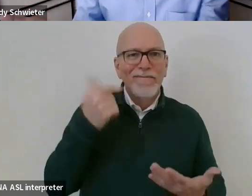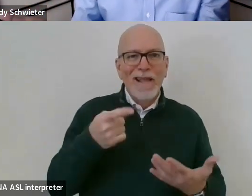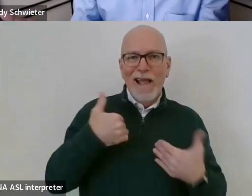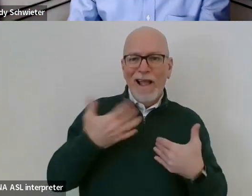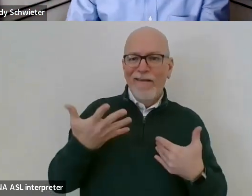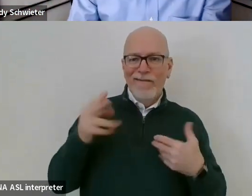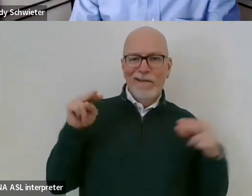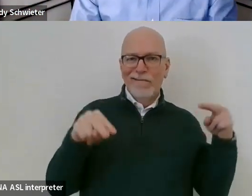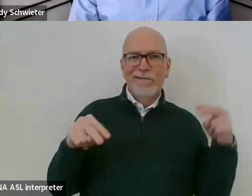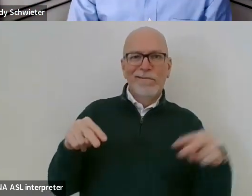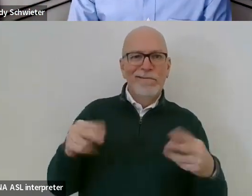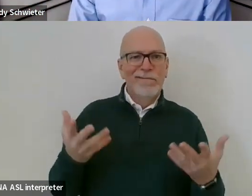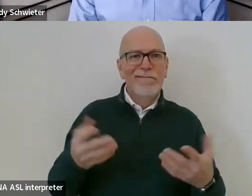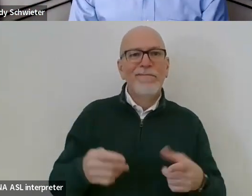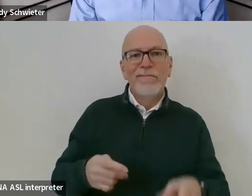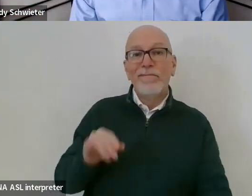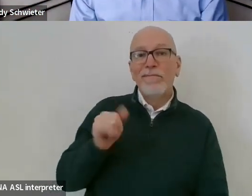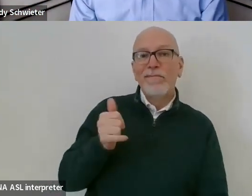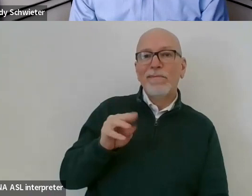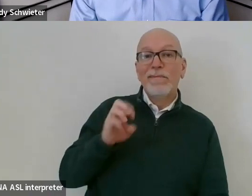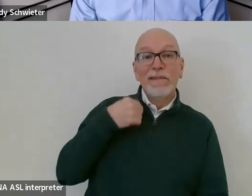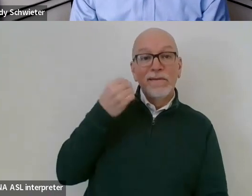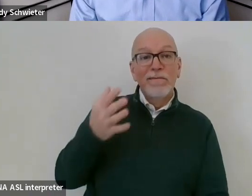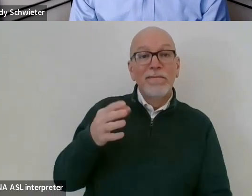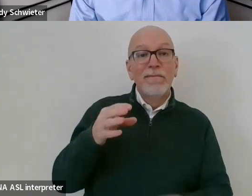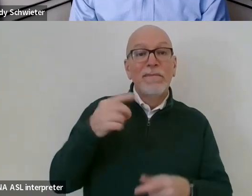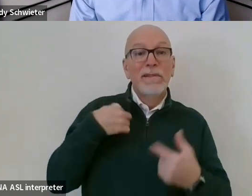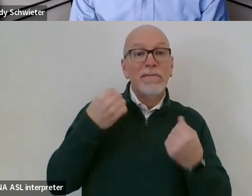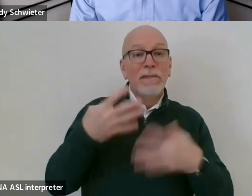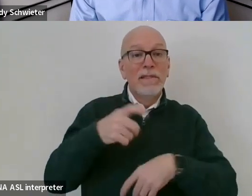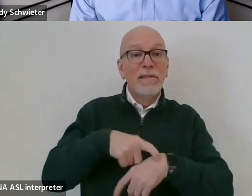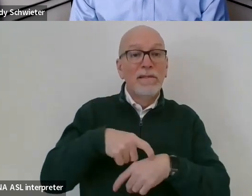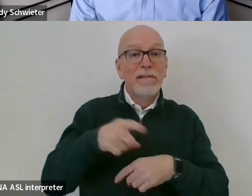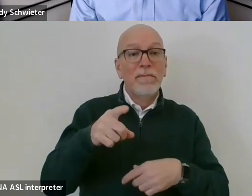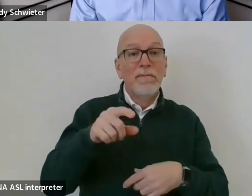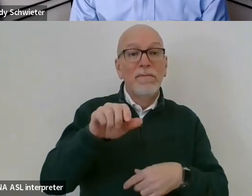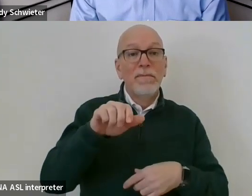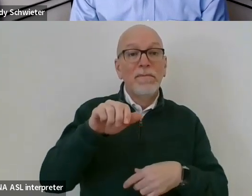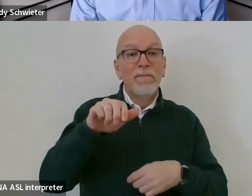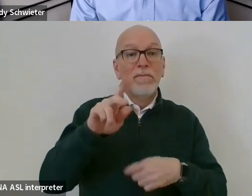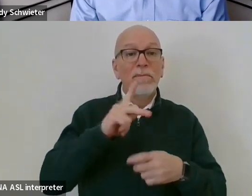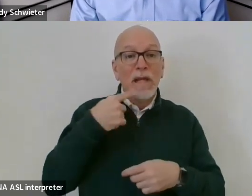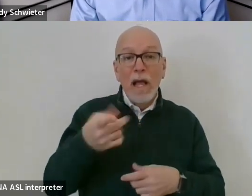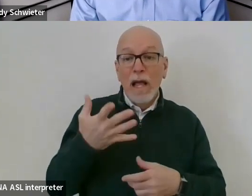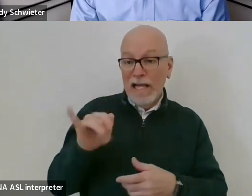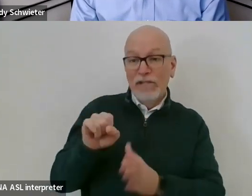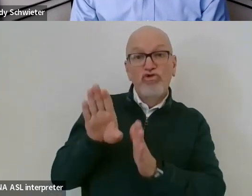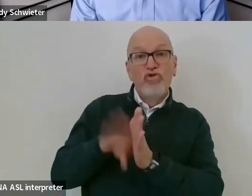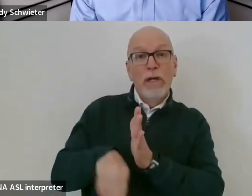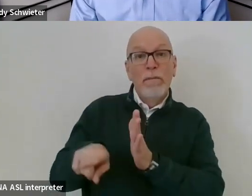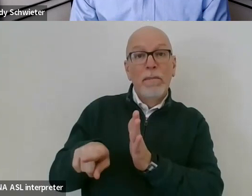Yeah. We know that, right? If I may, another criteria that is many times overriding is, oh, this is very inexpensive, let's use